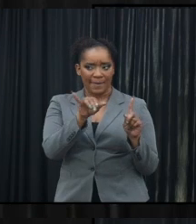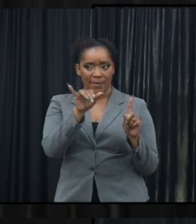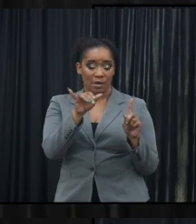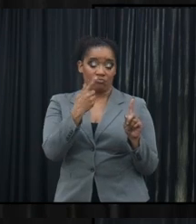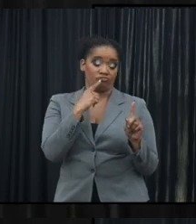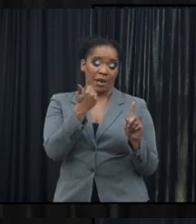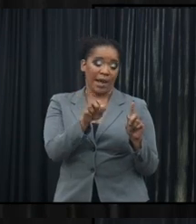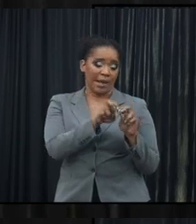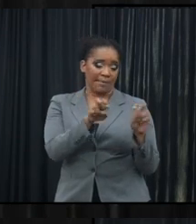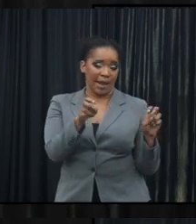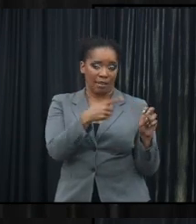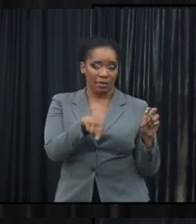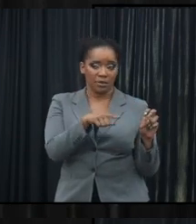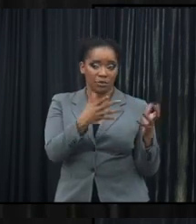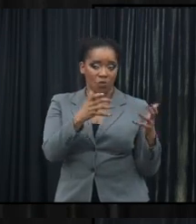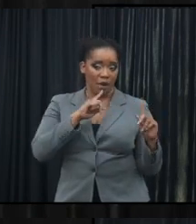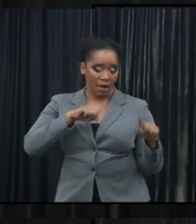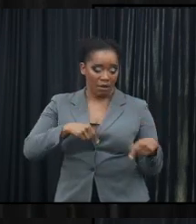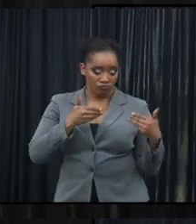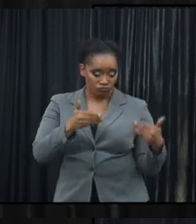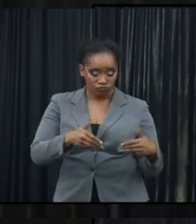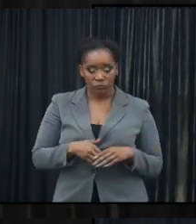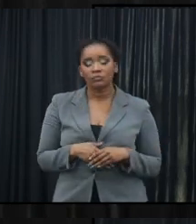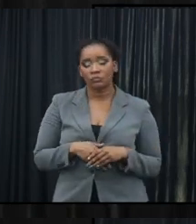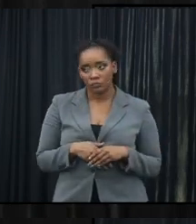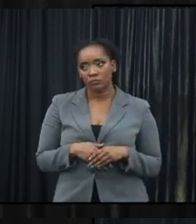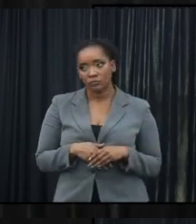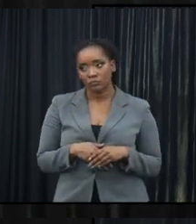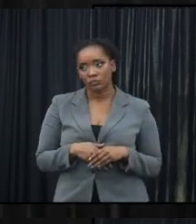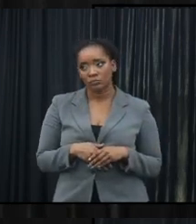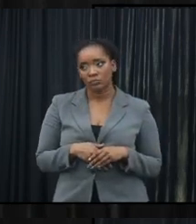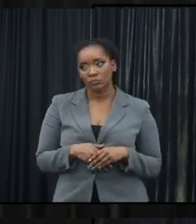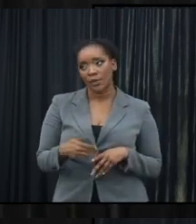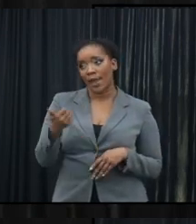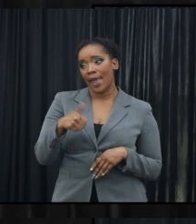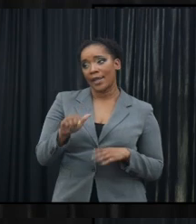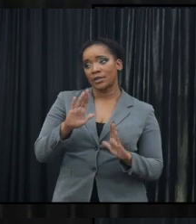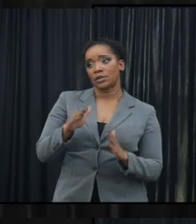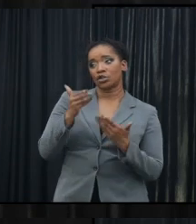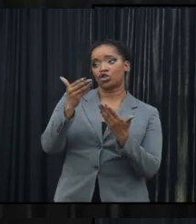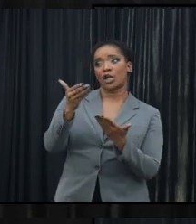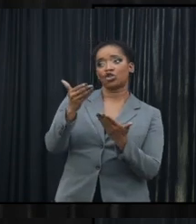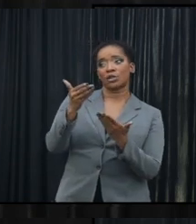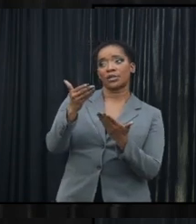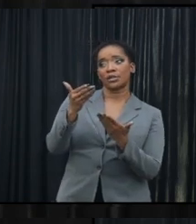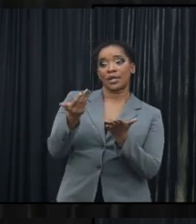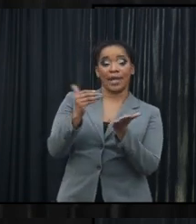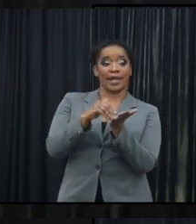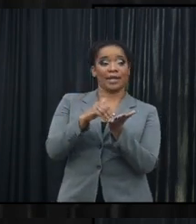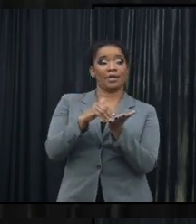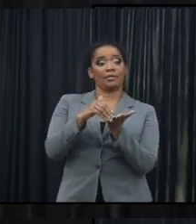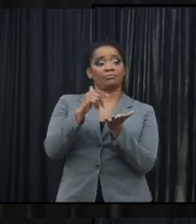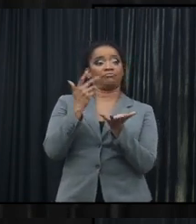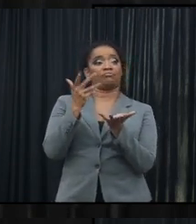panelist if you really want to answer. Do you have any suggestions? Again, the summit, the purpose is